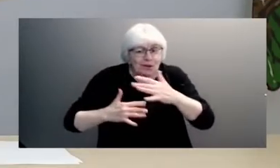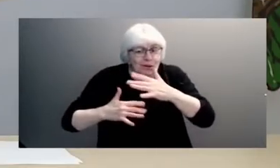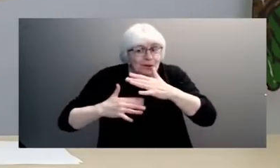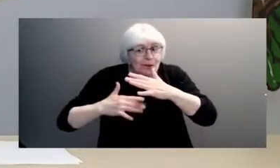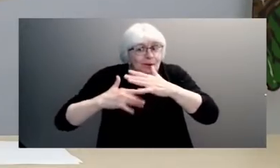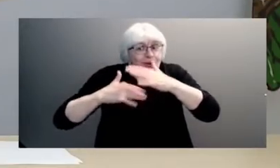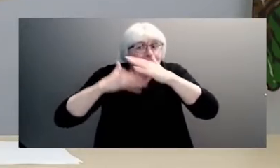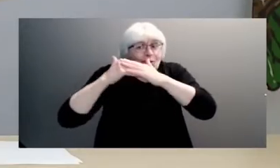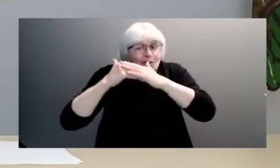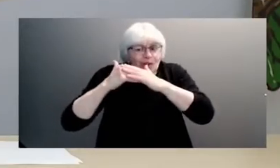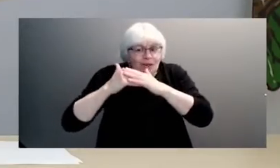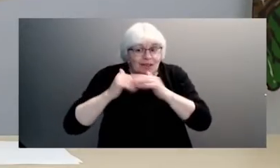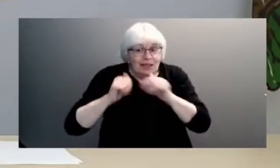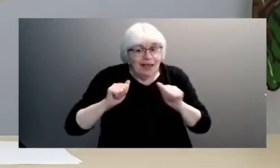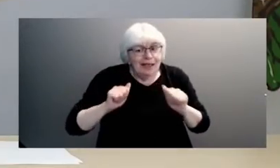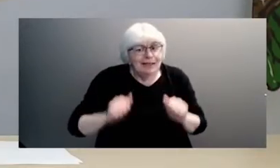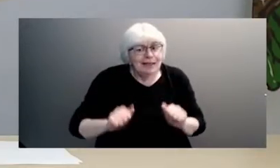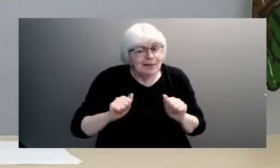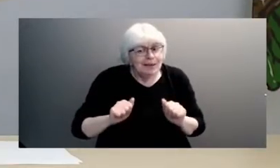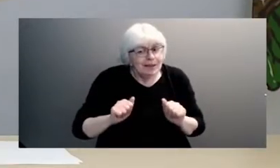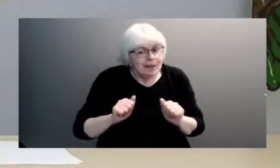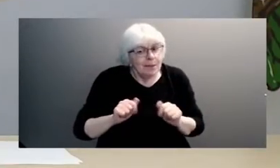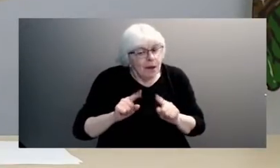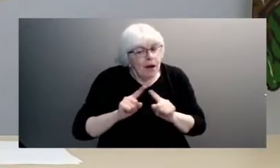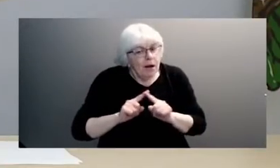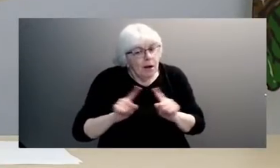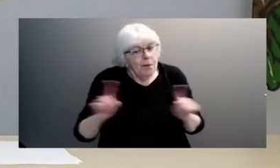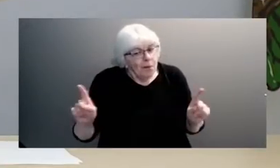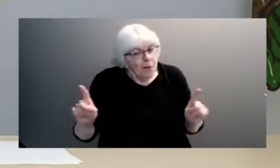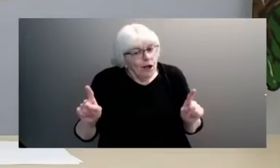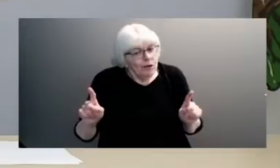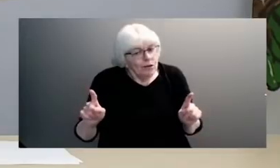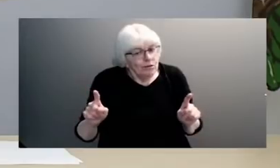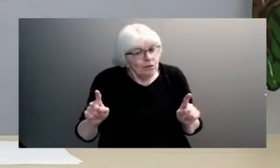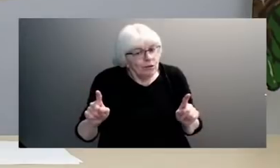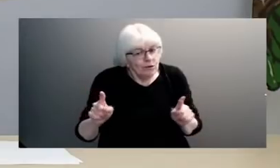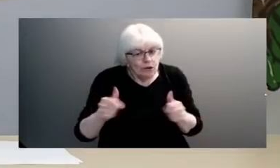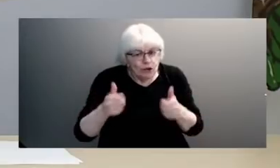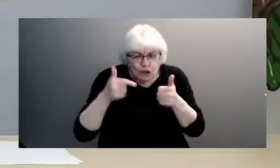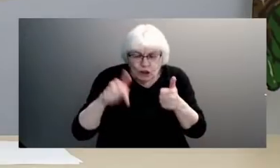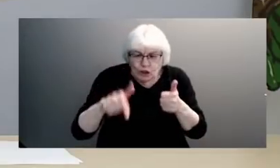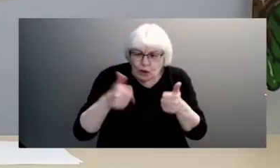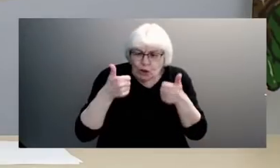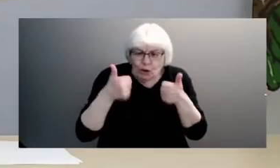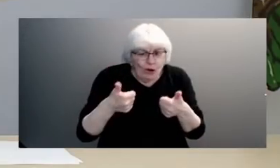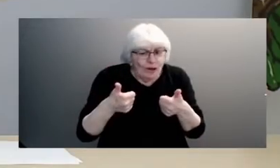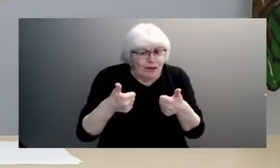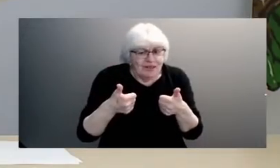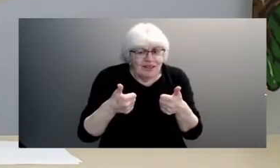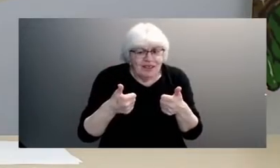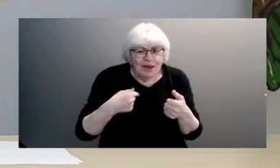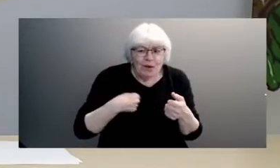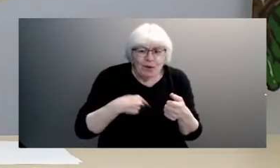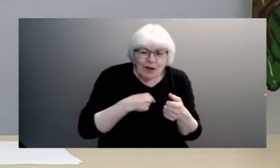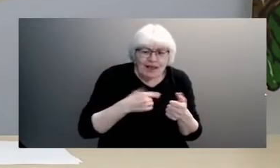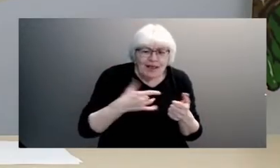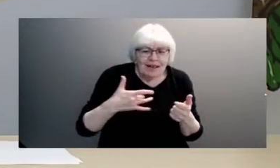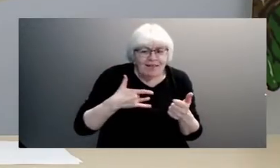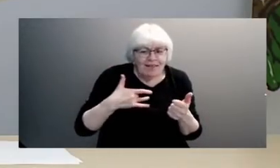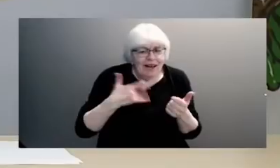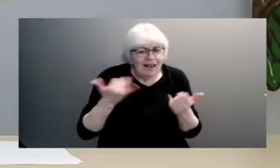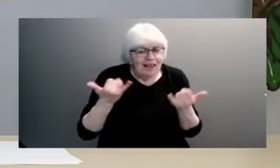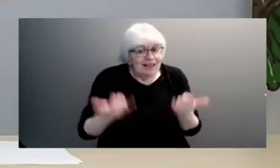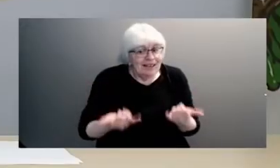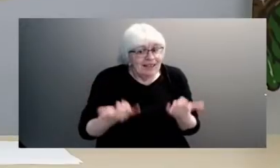to whether or not we need to use more antigen tests. And I think they're trying to use more across the